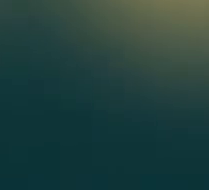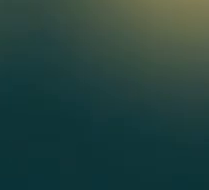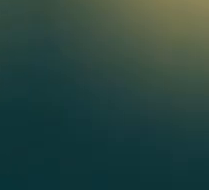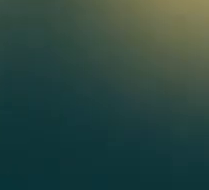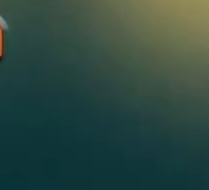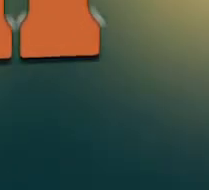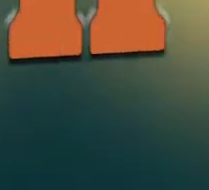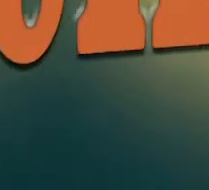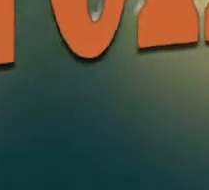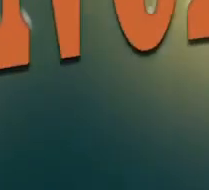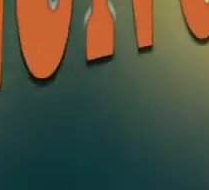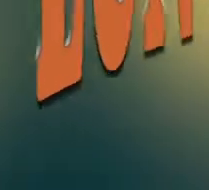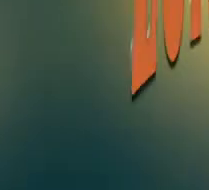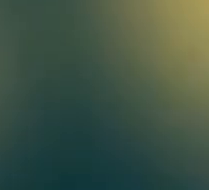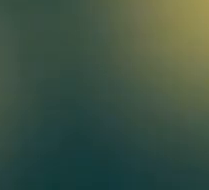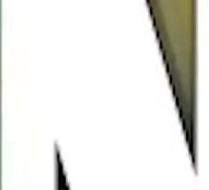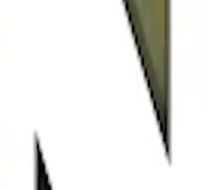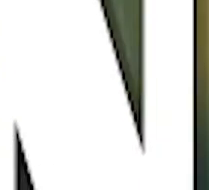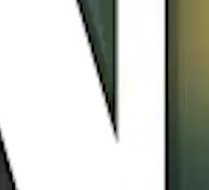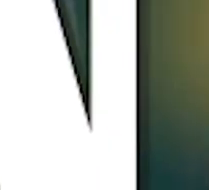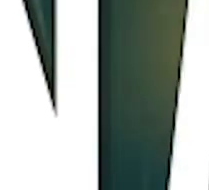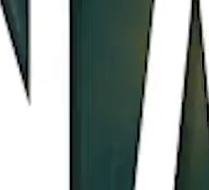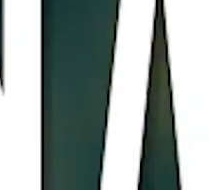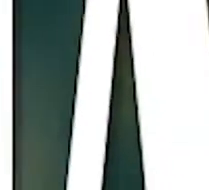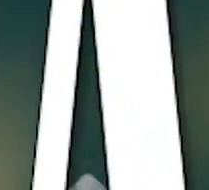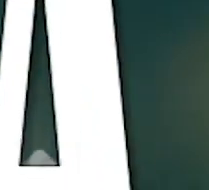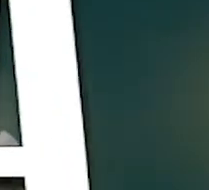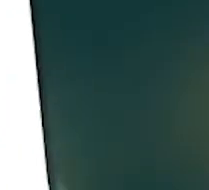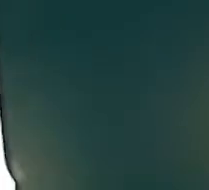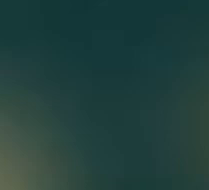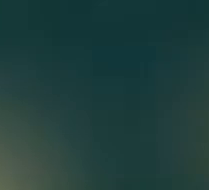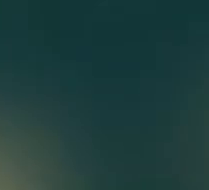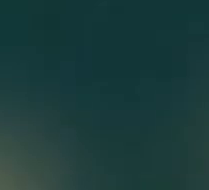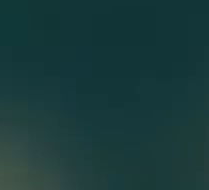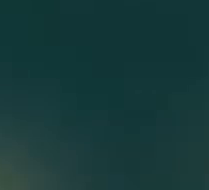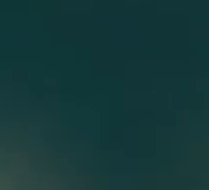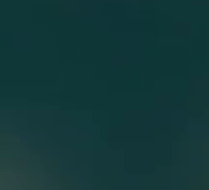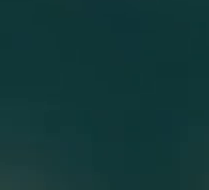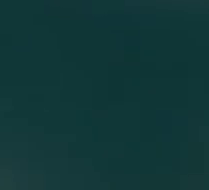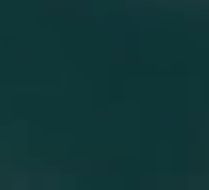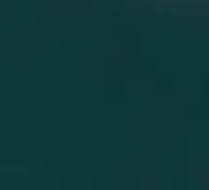The Baptist Lunch, hosted by Pastor Gil LAURENA.